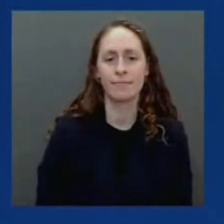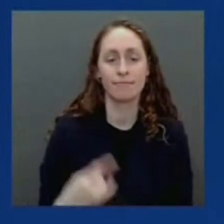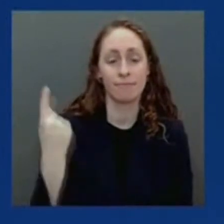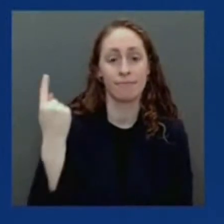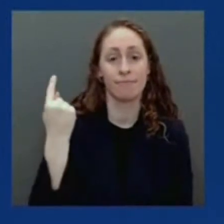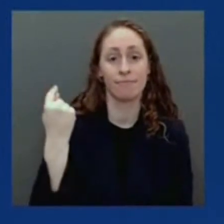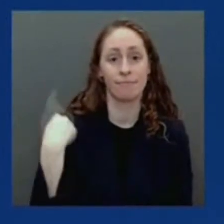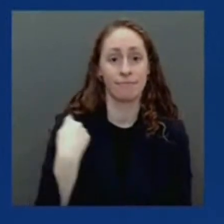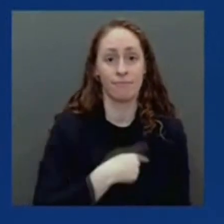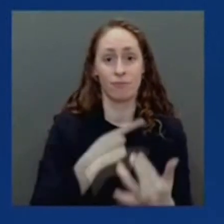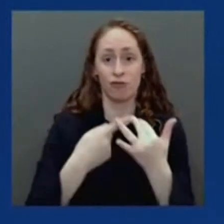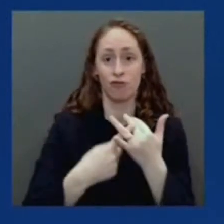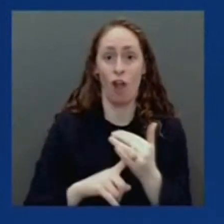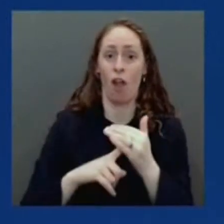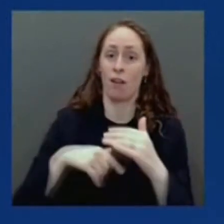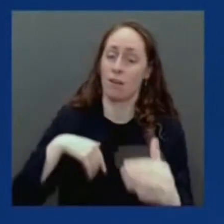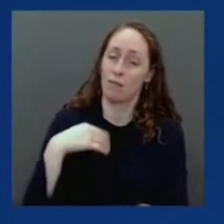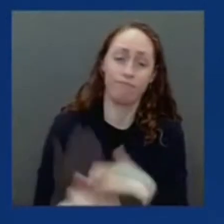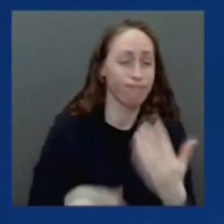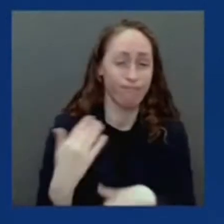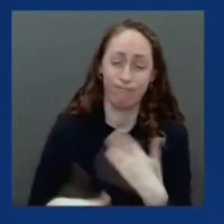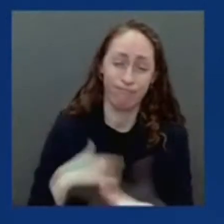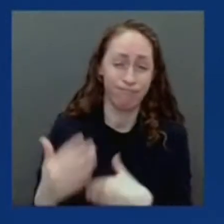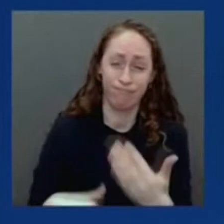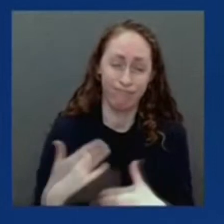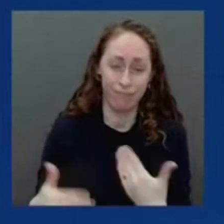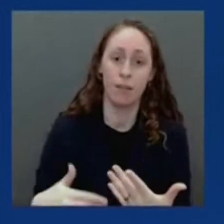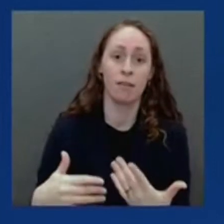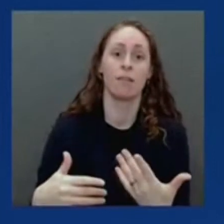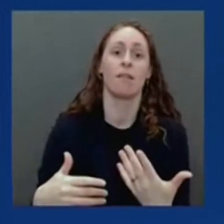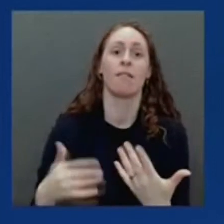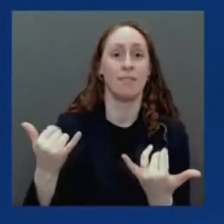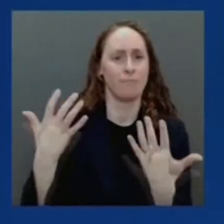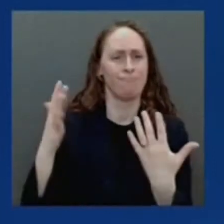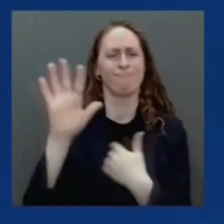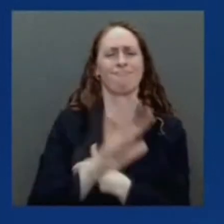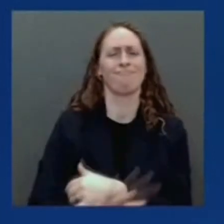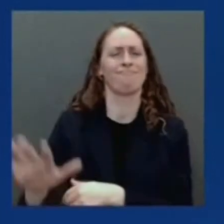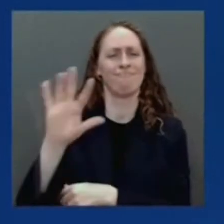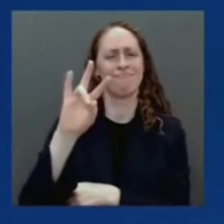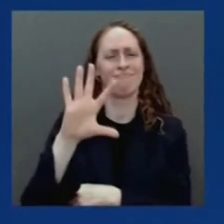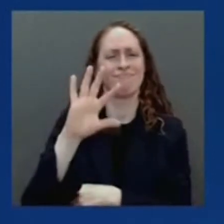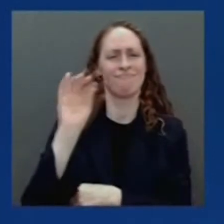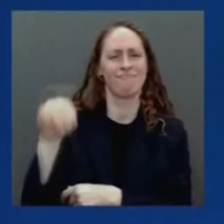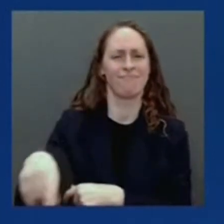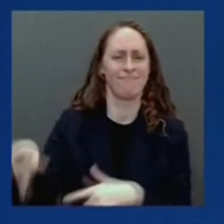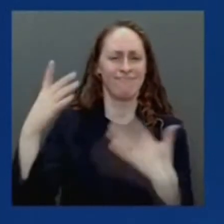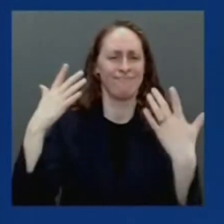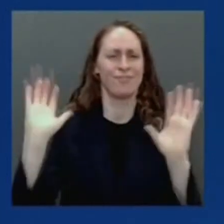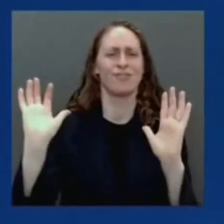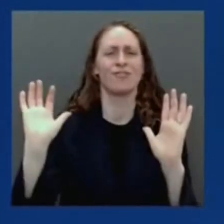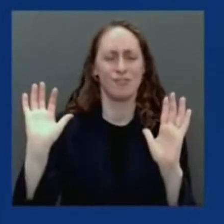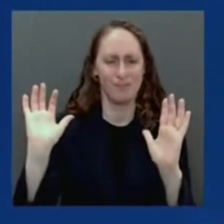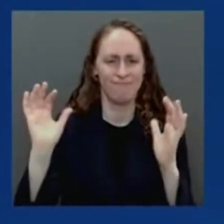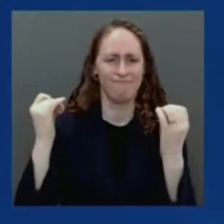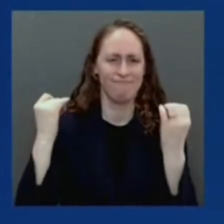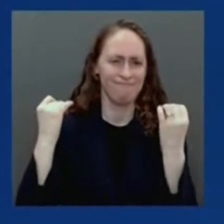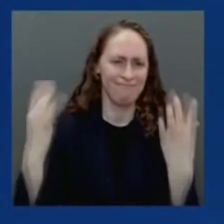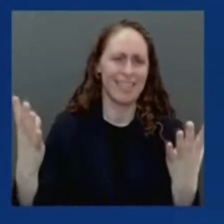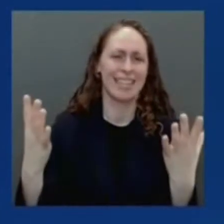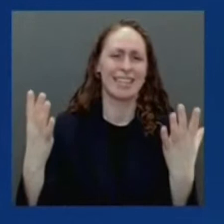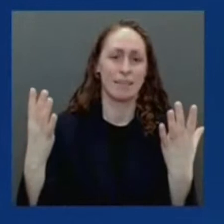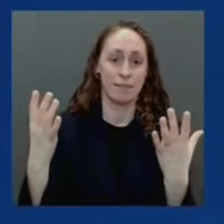fully vaccinated. We then launched a boosters program that's gotten almost 90 million Americans their booster